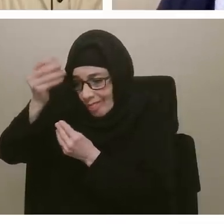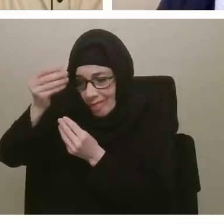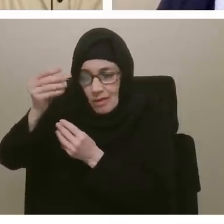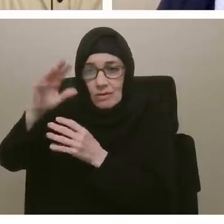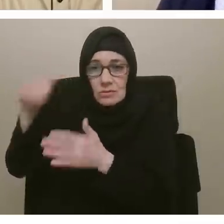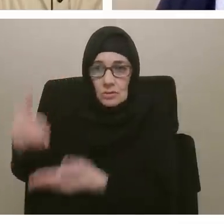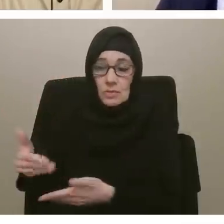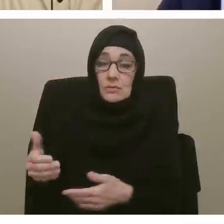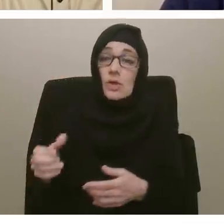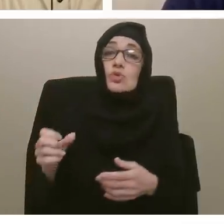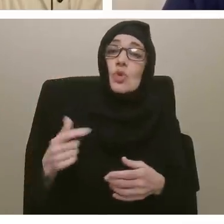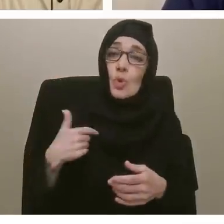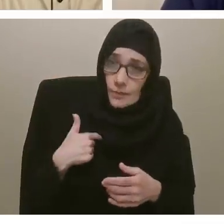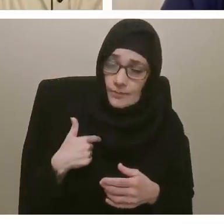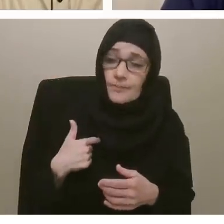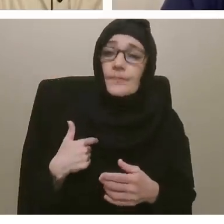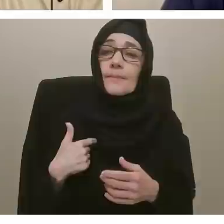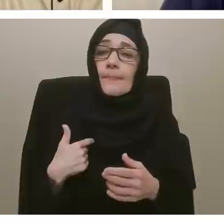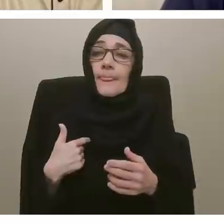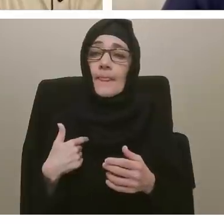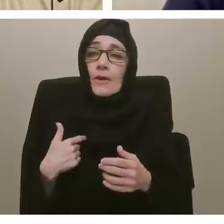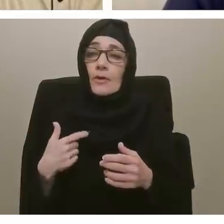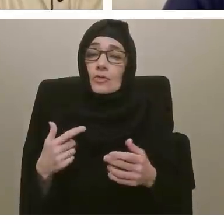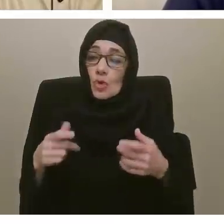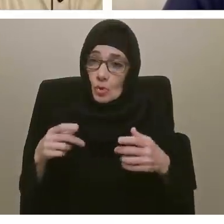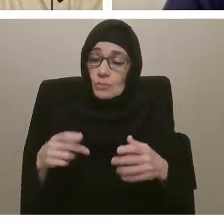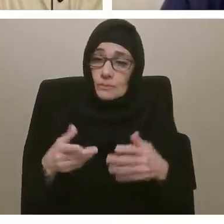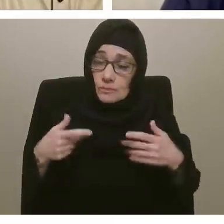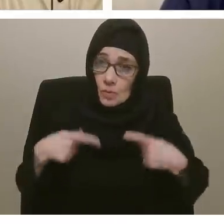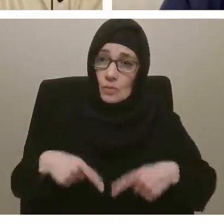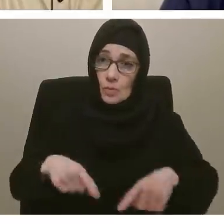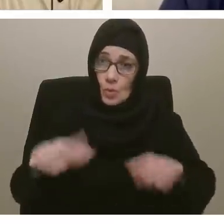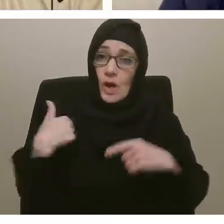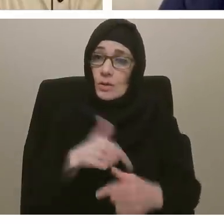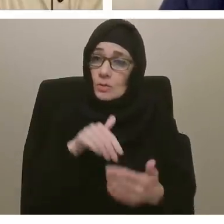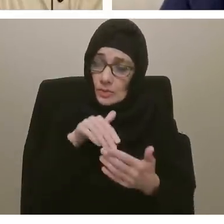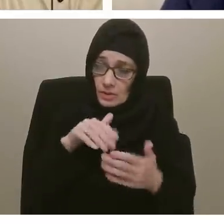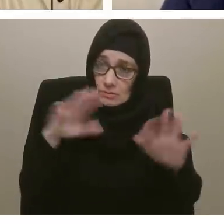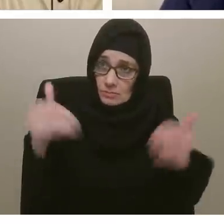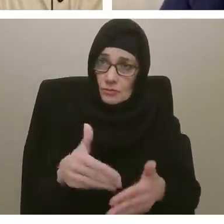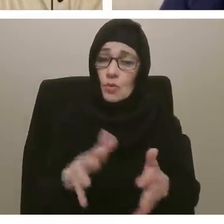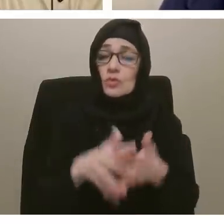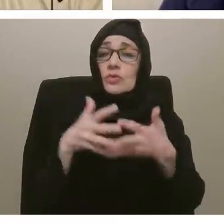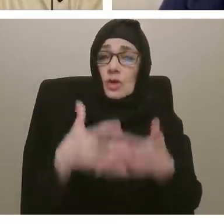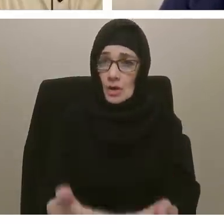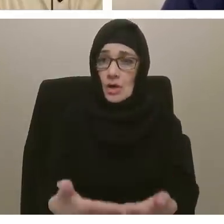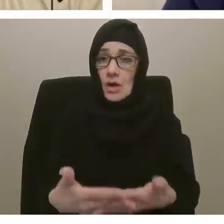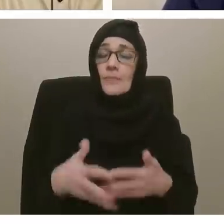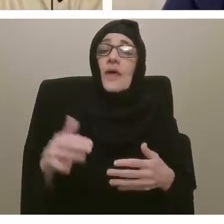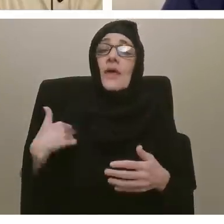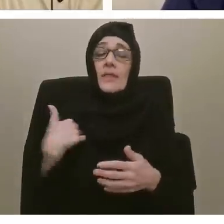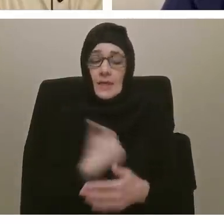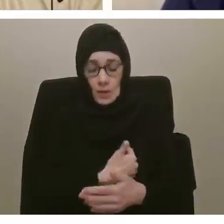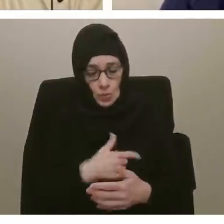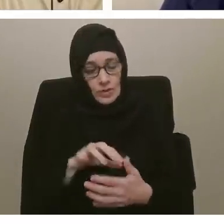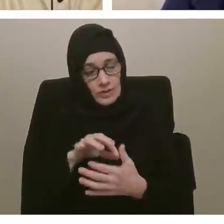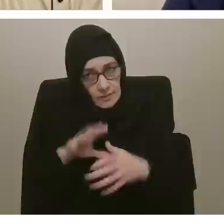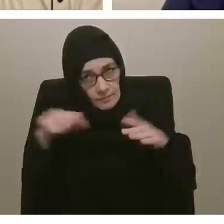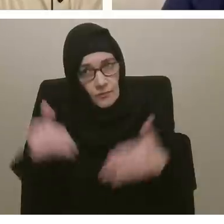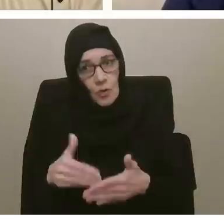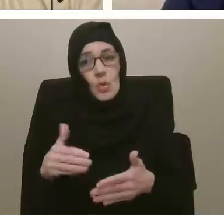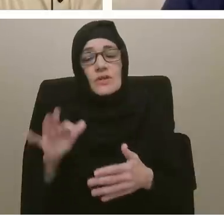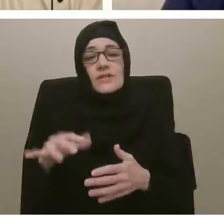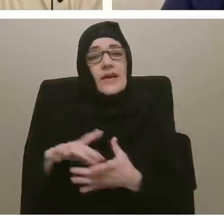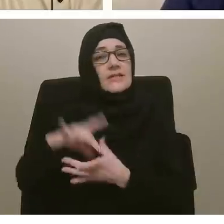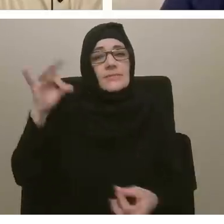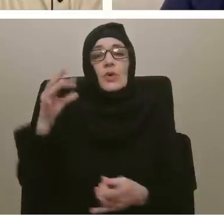the Quran, you know, just this iteration of our going through the Quran, that we take this spirit of the basmala to govern how